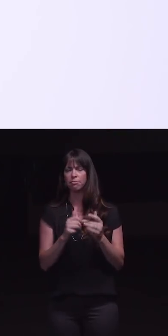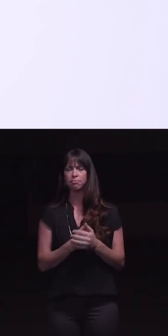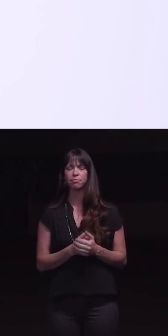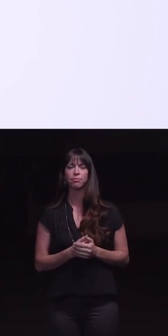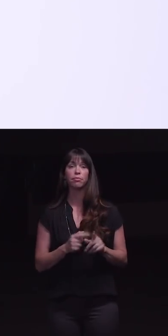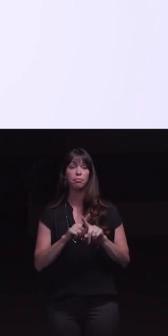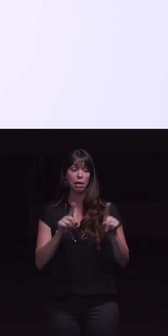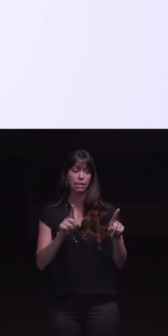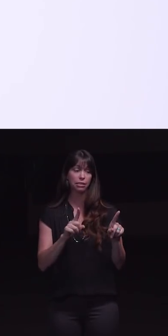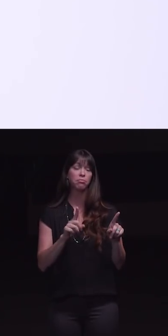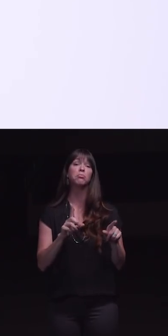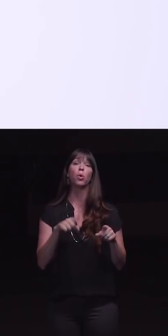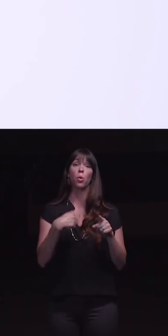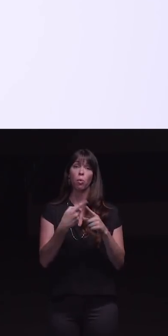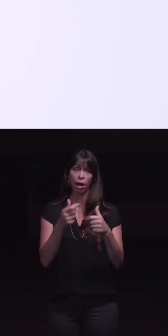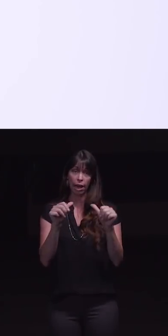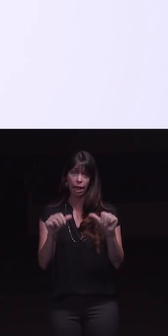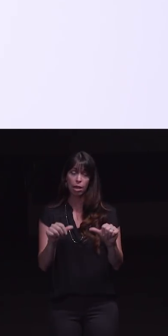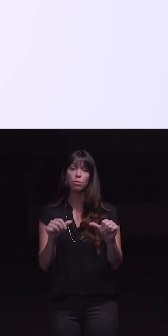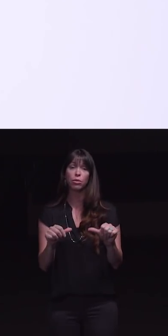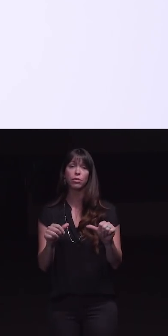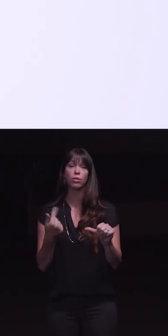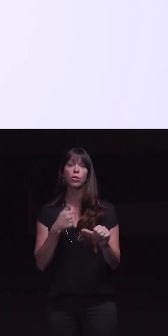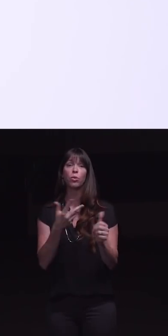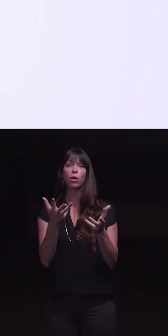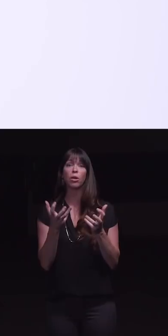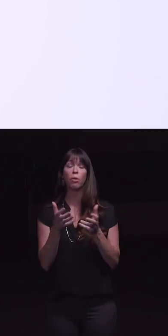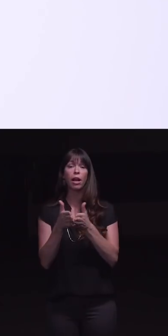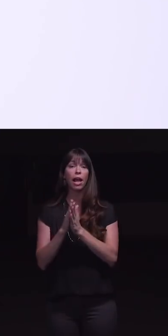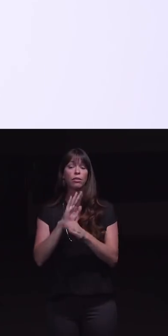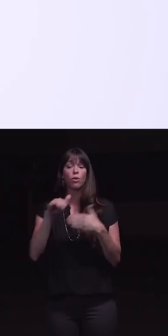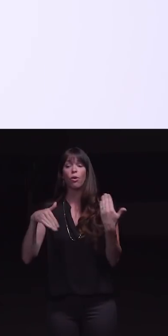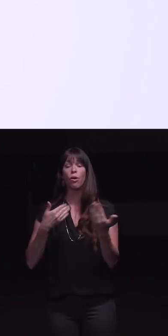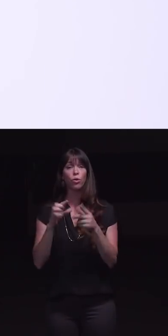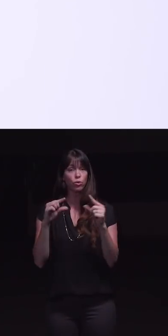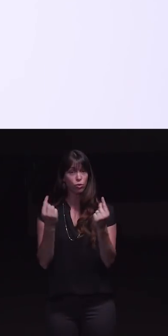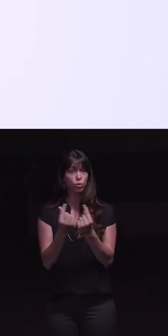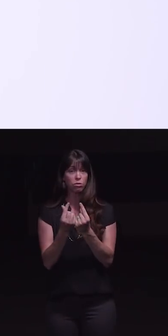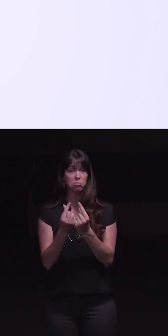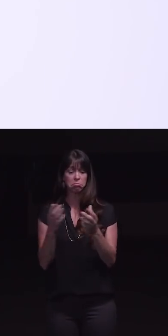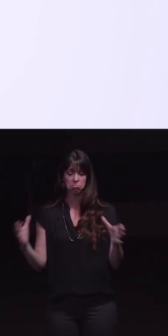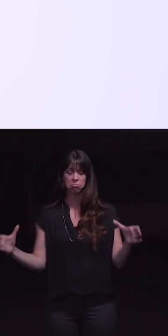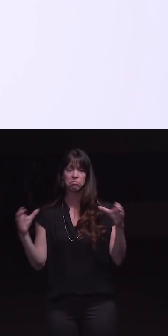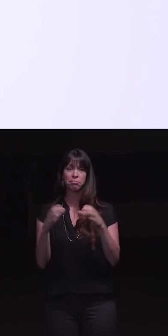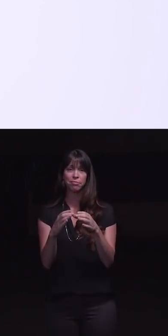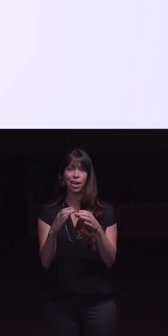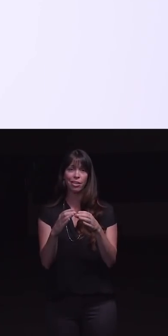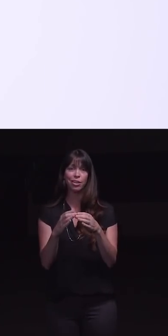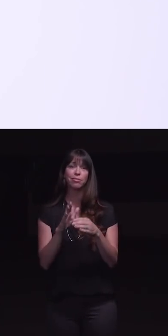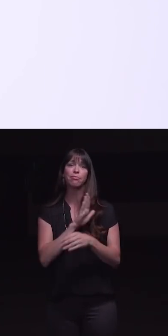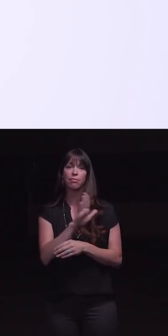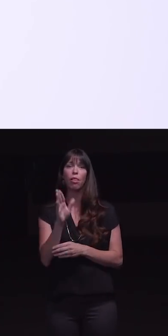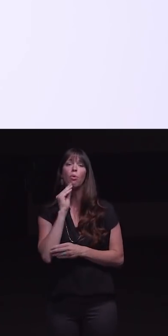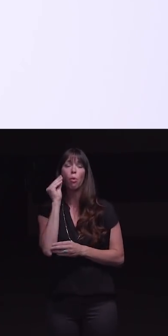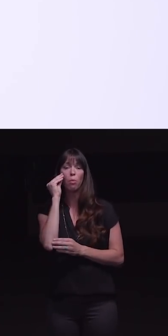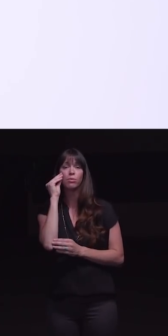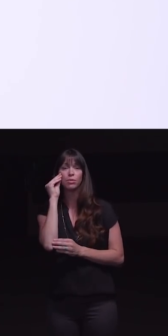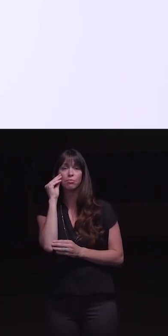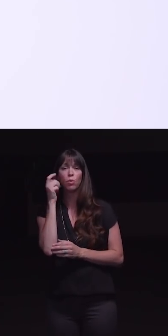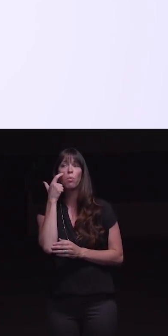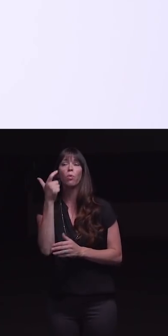now. But as those guidelines open up, we want to ask all groups that are able to come back together to meet in